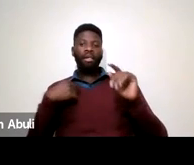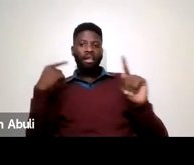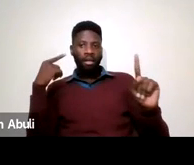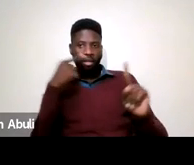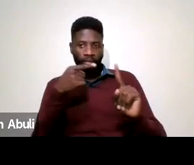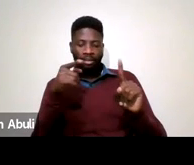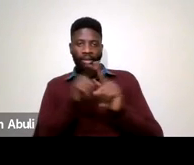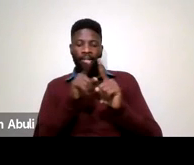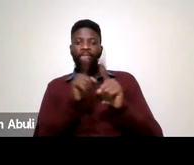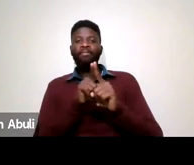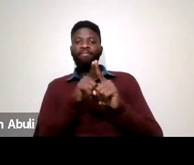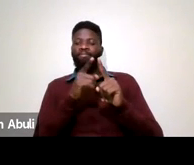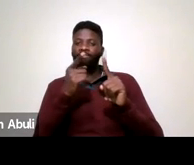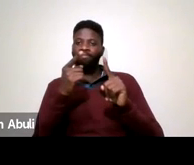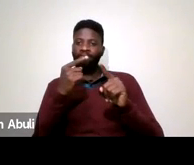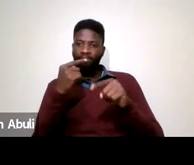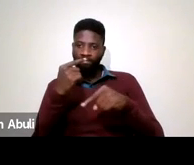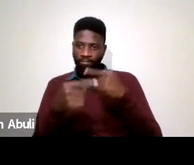conquer as time goes forward.